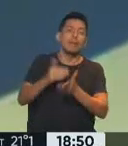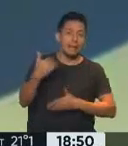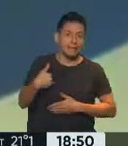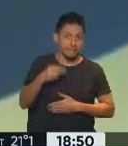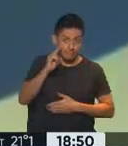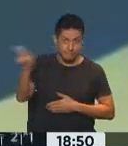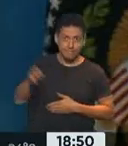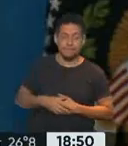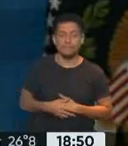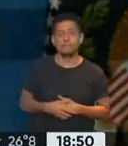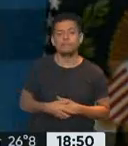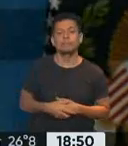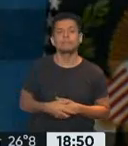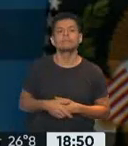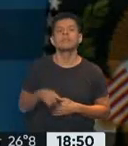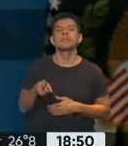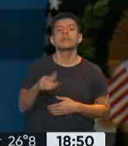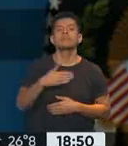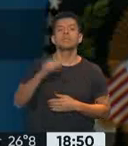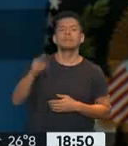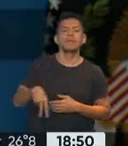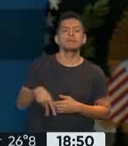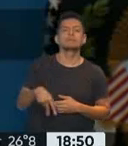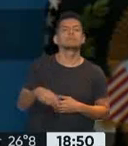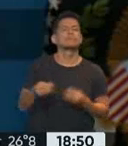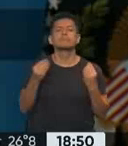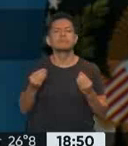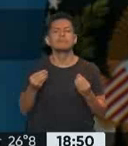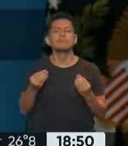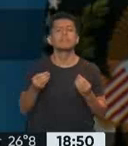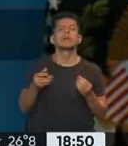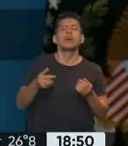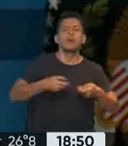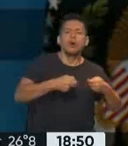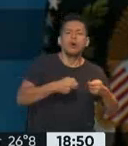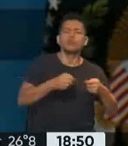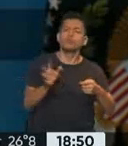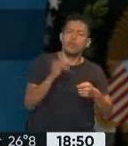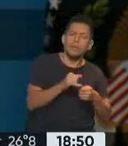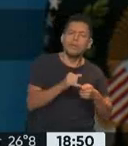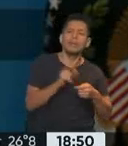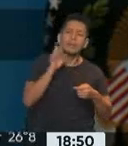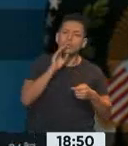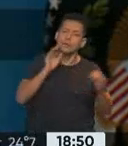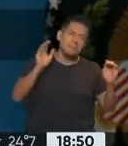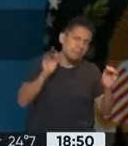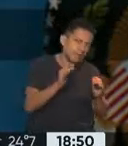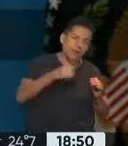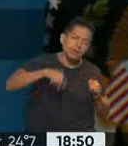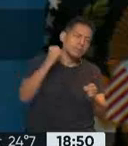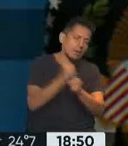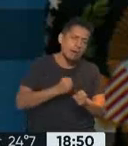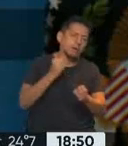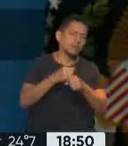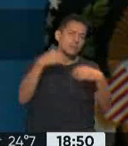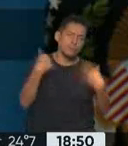mira. My plan is to lower employer, lower everyday costs for hardworking Americans,